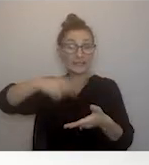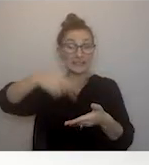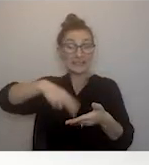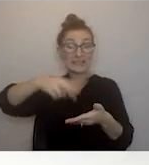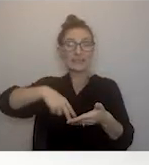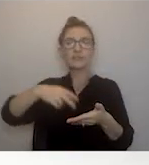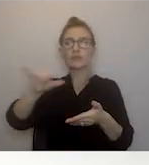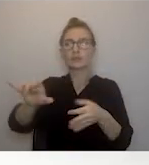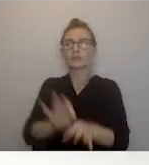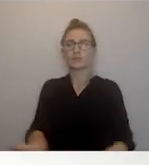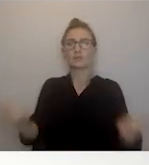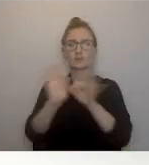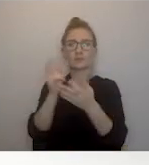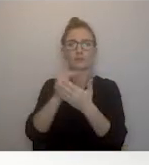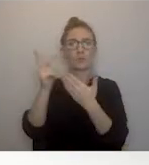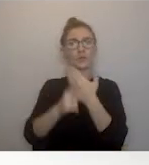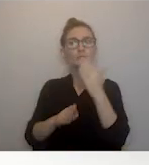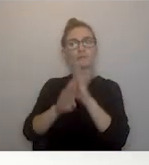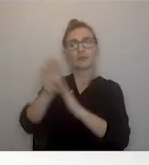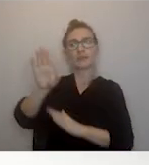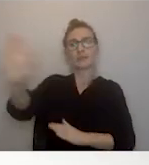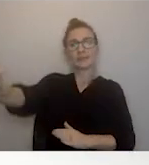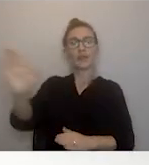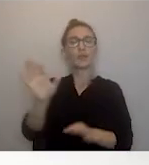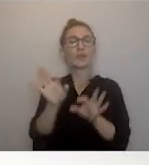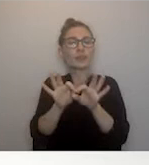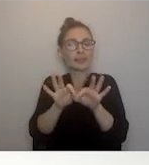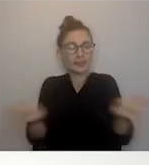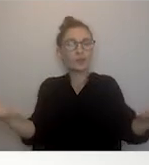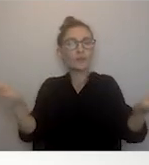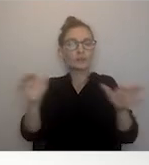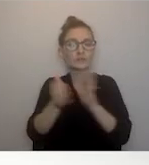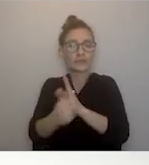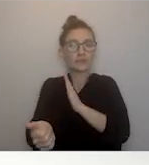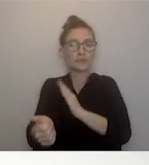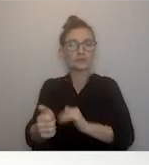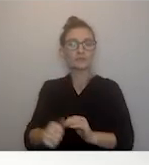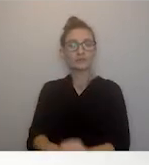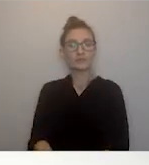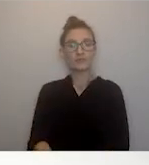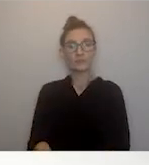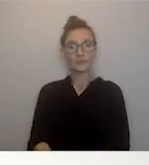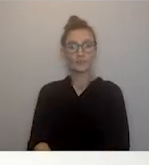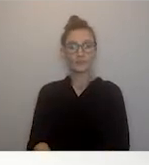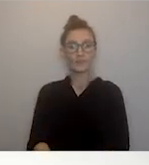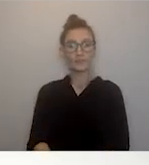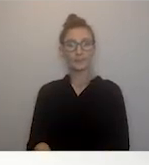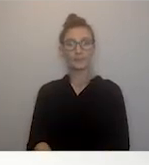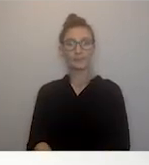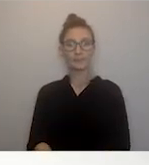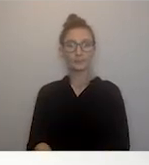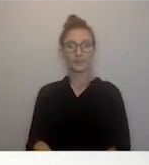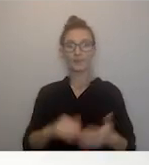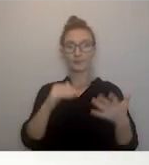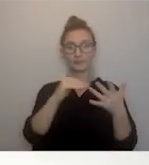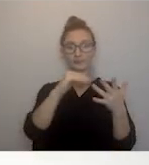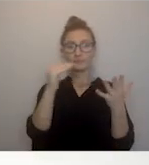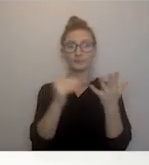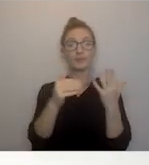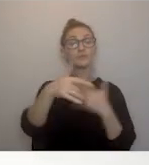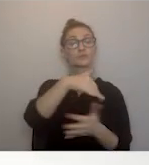to read, this is a really important program for developing those language arts skills within those kind of vulnerable